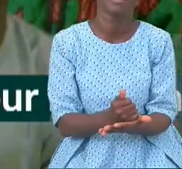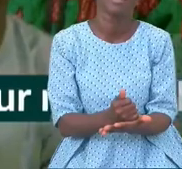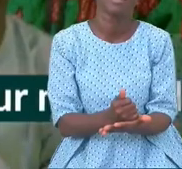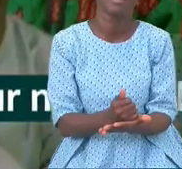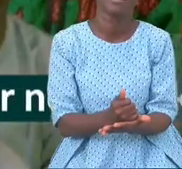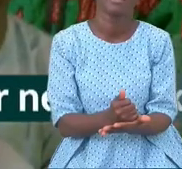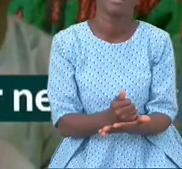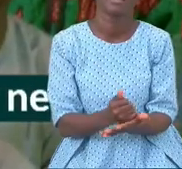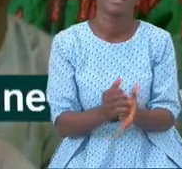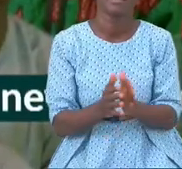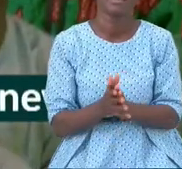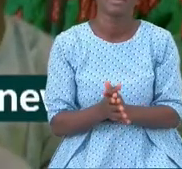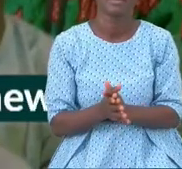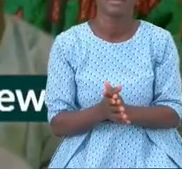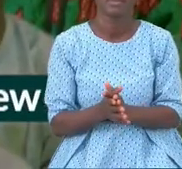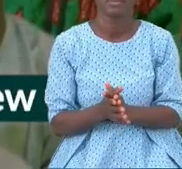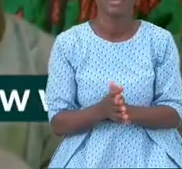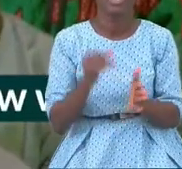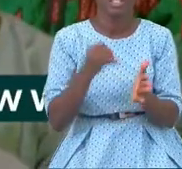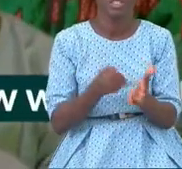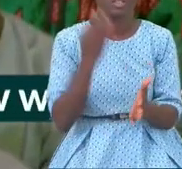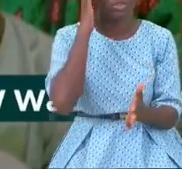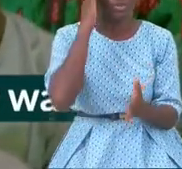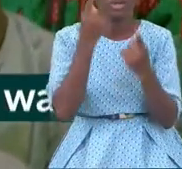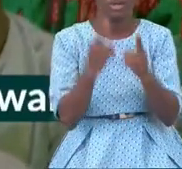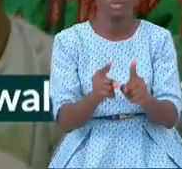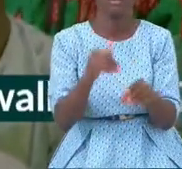Tell your neighbor, I'm the next to testify.